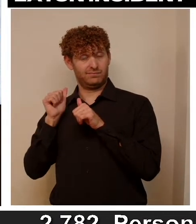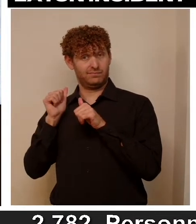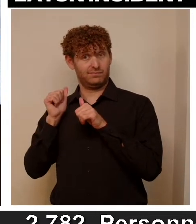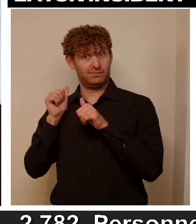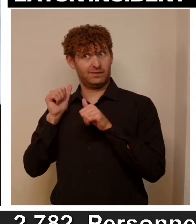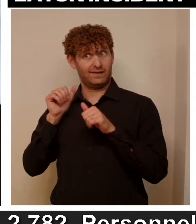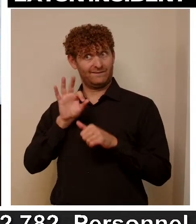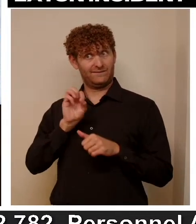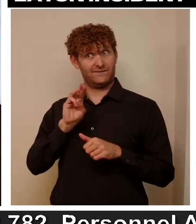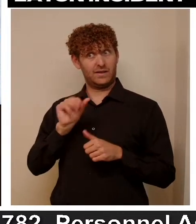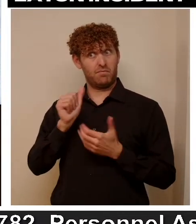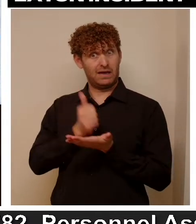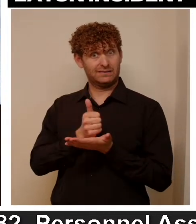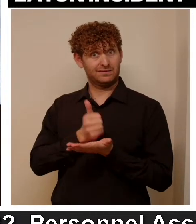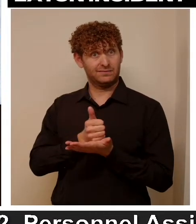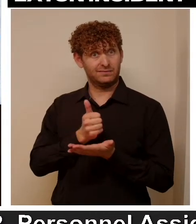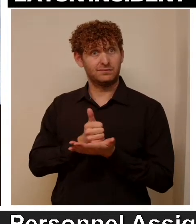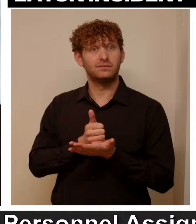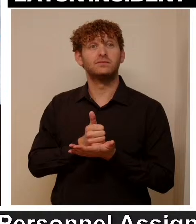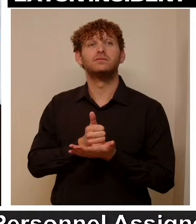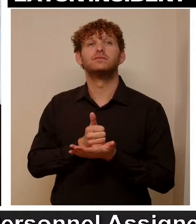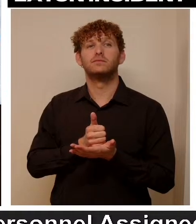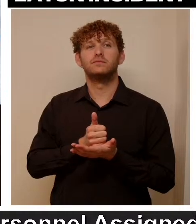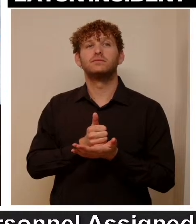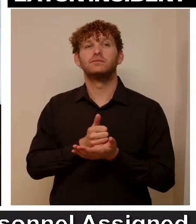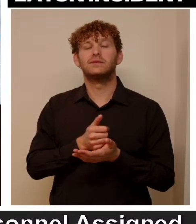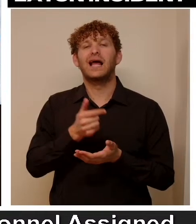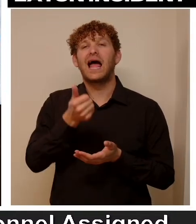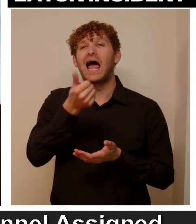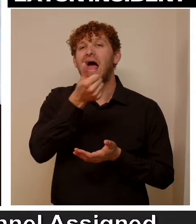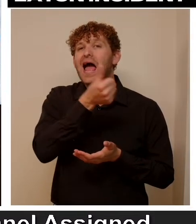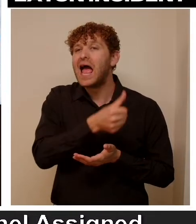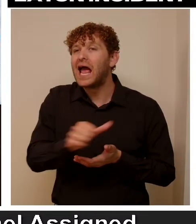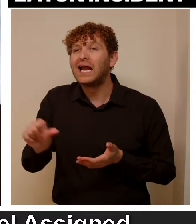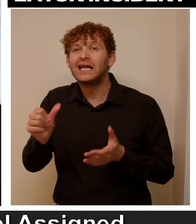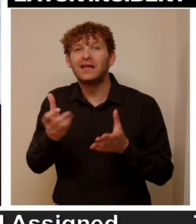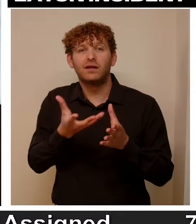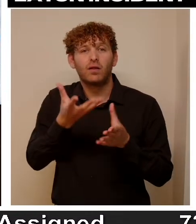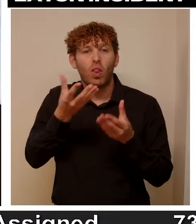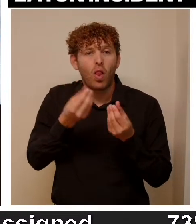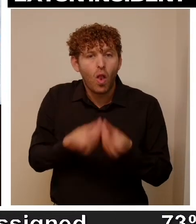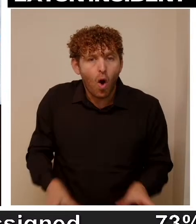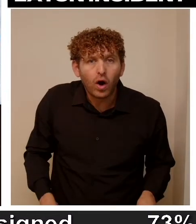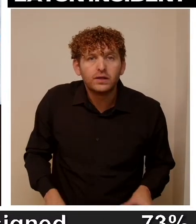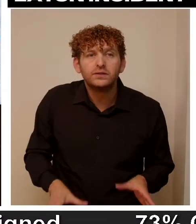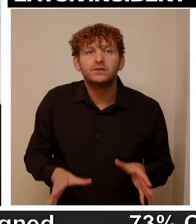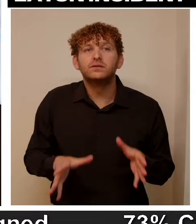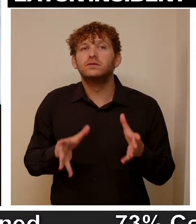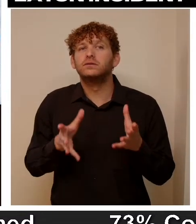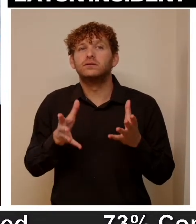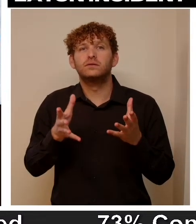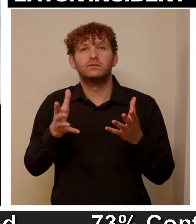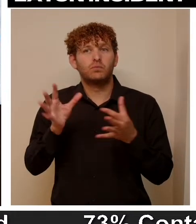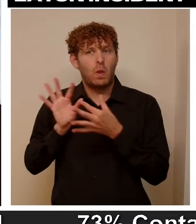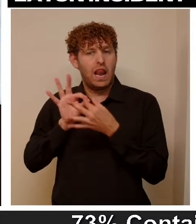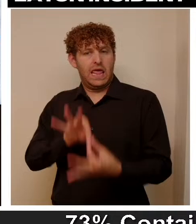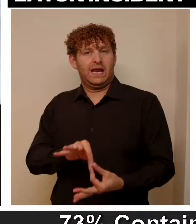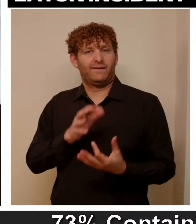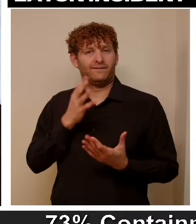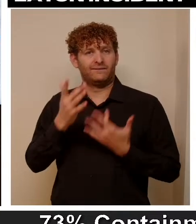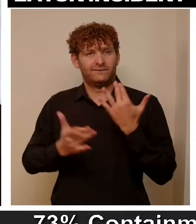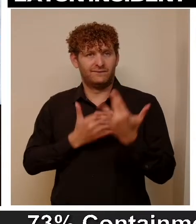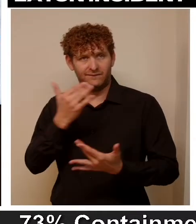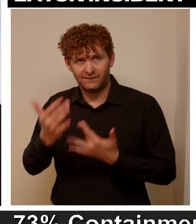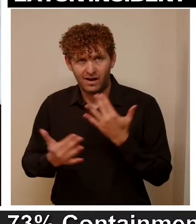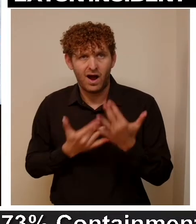you had any loss as a result of the wildfires, if you were affected in any way, the best thing